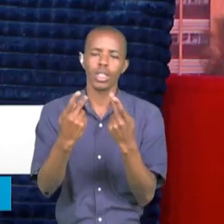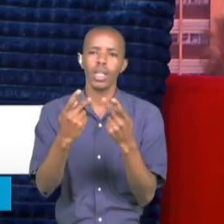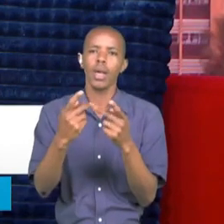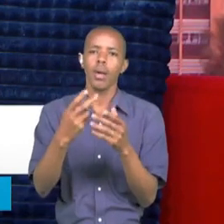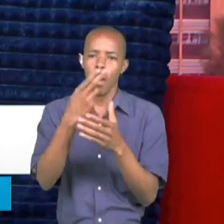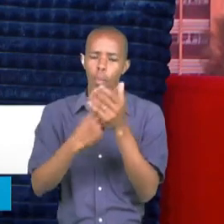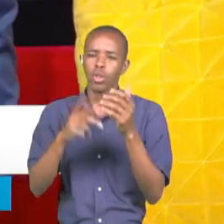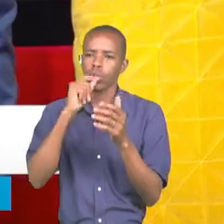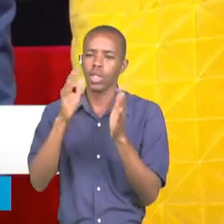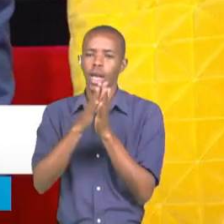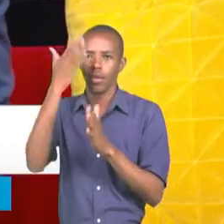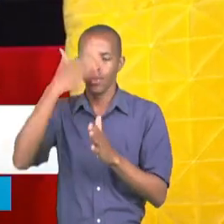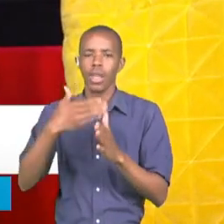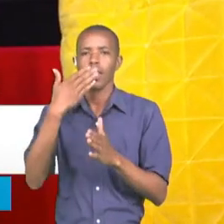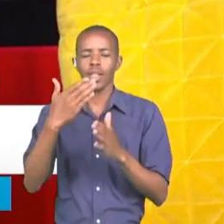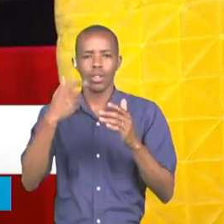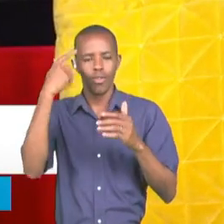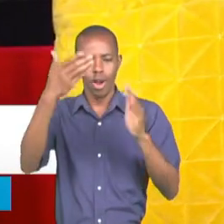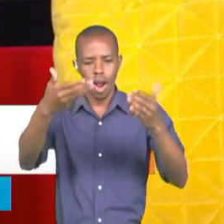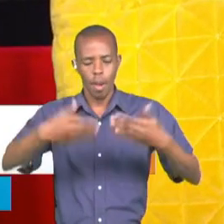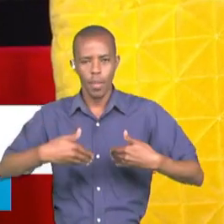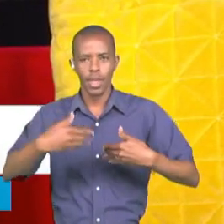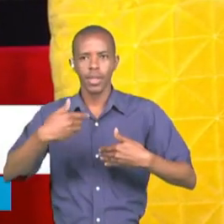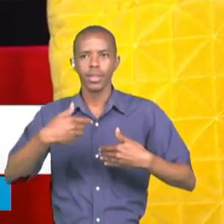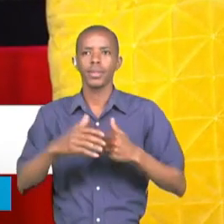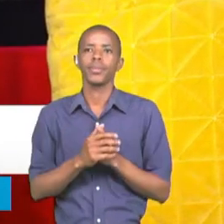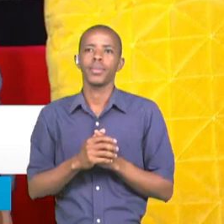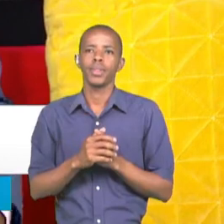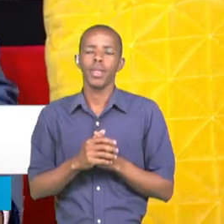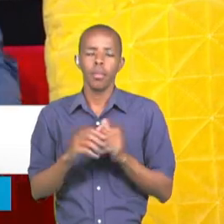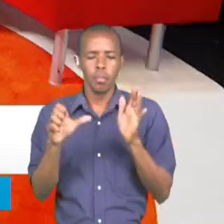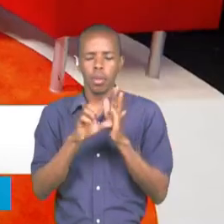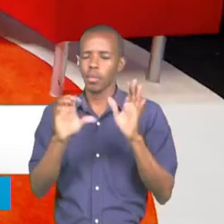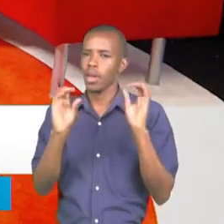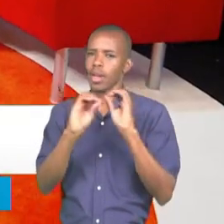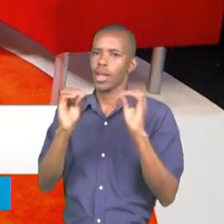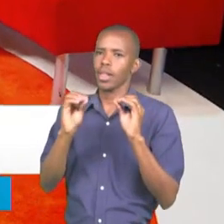Okay. Thank you so much for coming. Thank you. Really appreciate your effort. Next time, your effort. No problem.